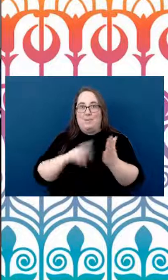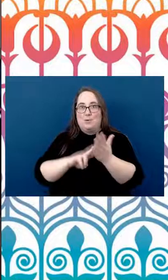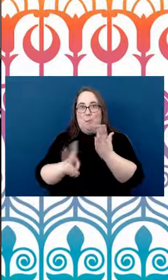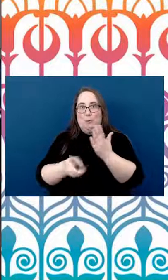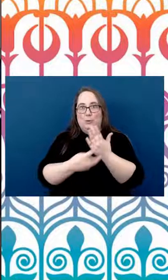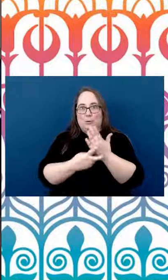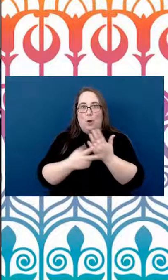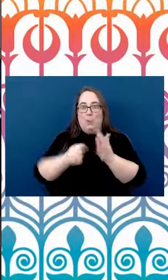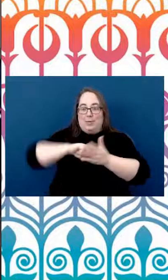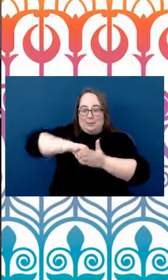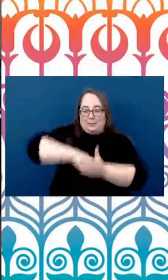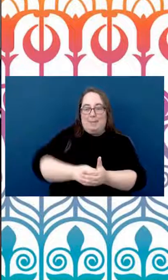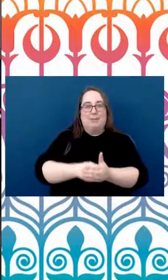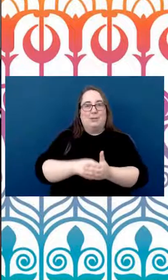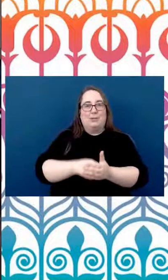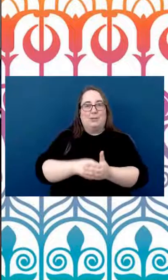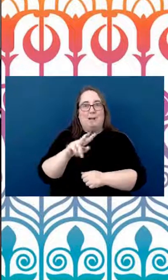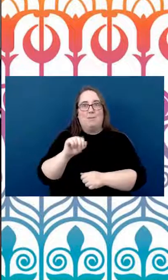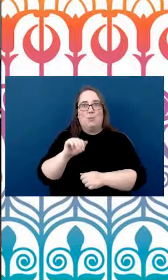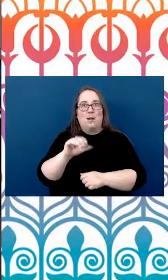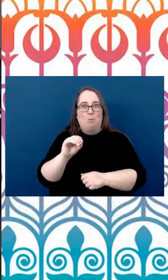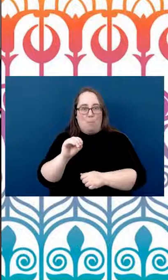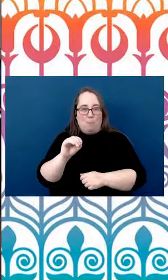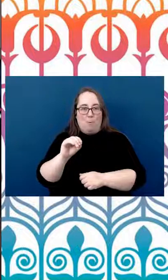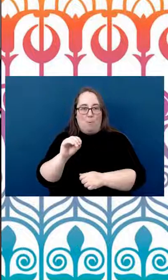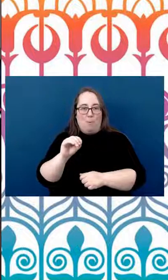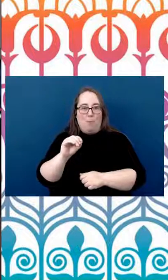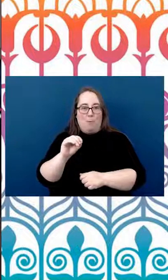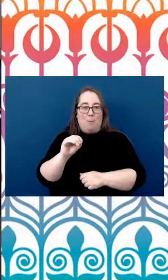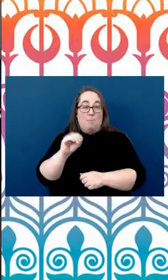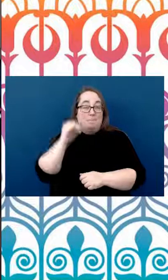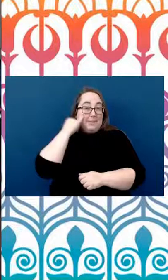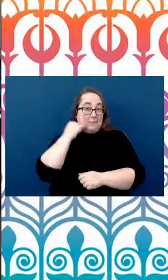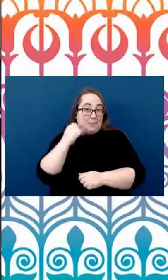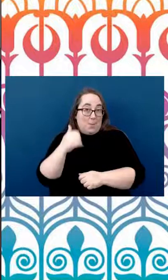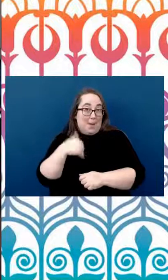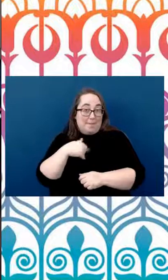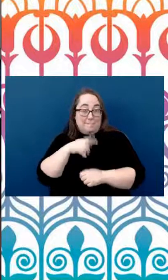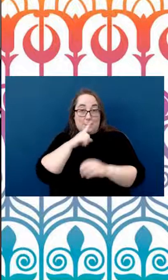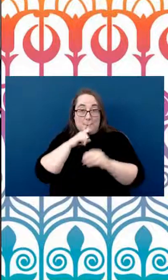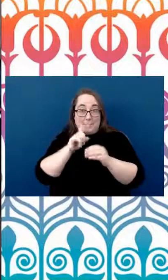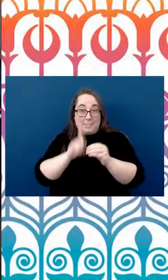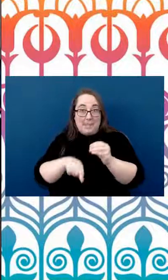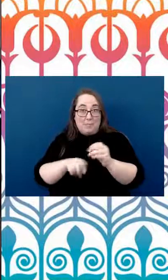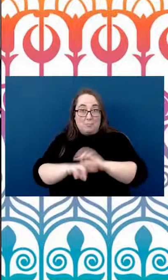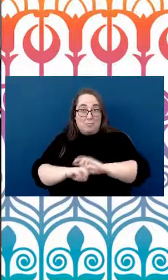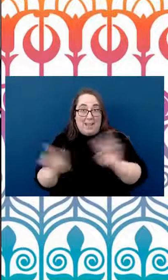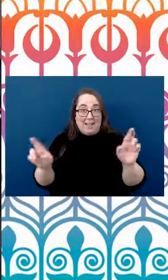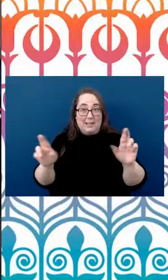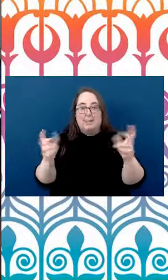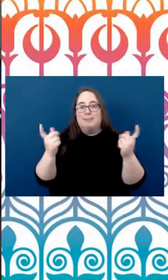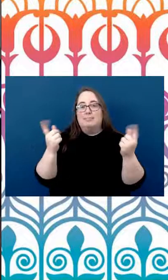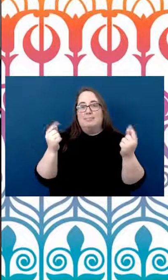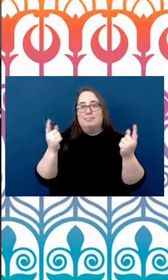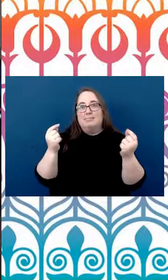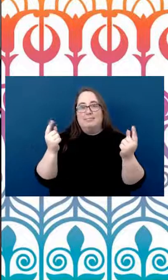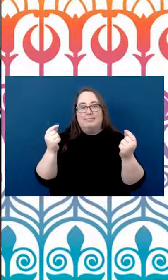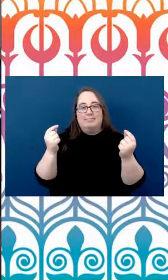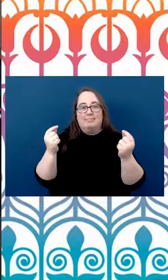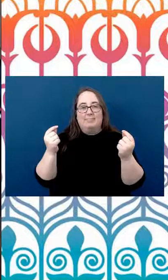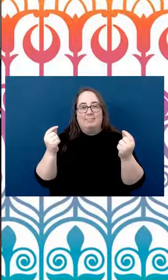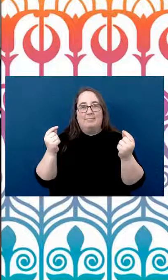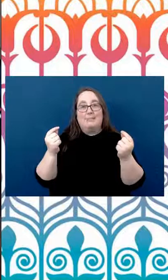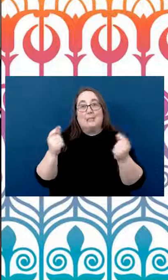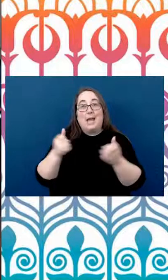smashed avocado. And if you have your tomatoes, you can be funky with it. Cut them any way